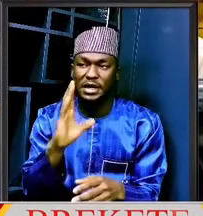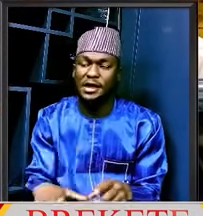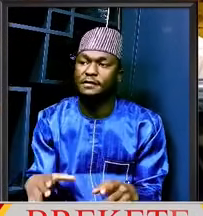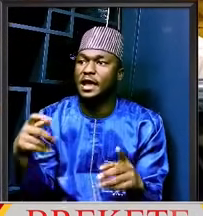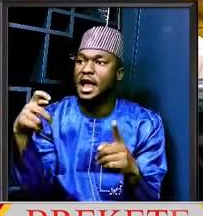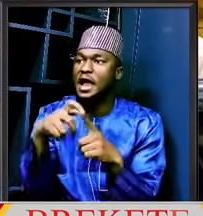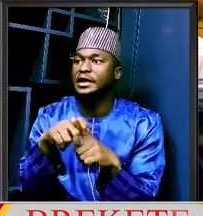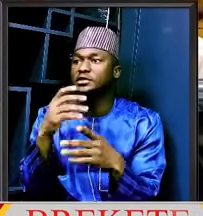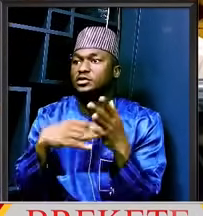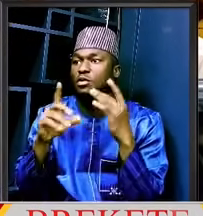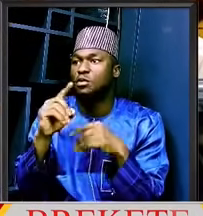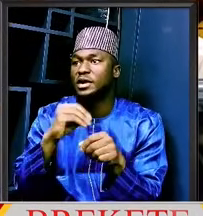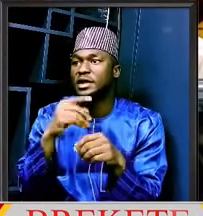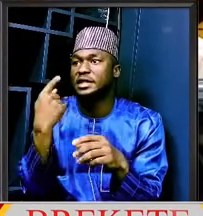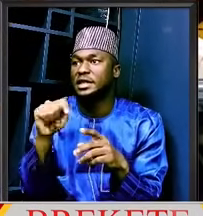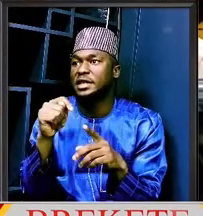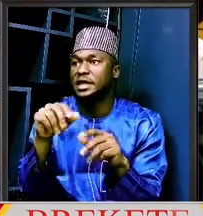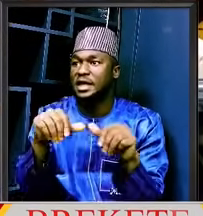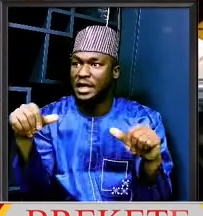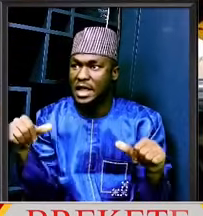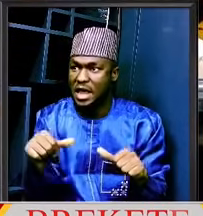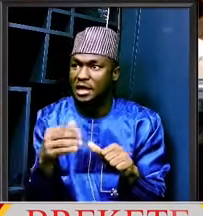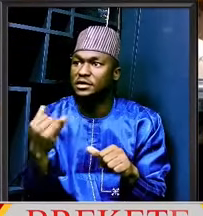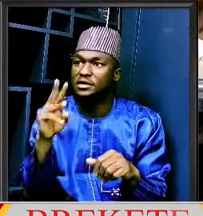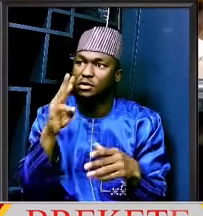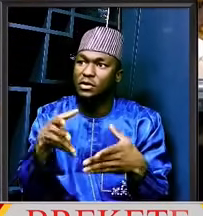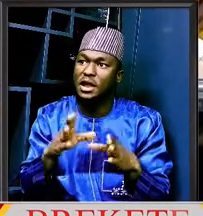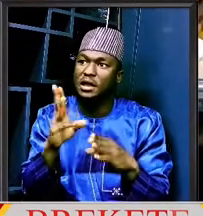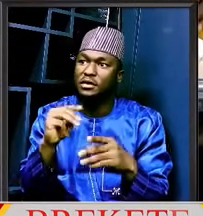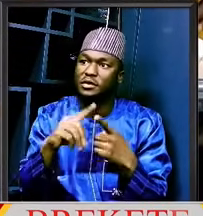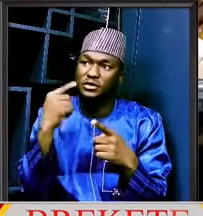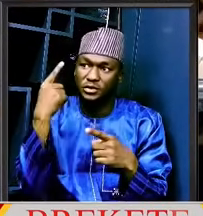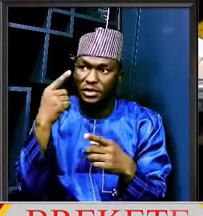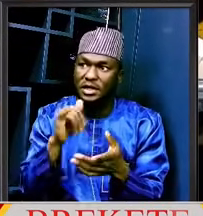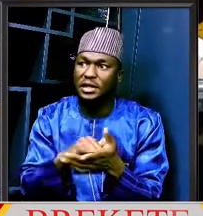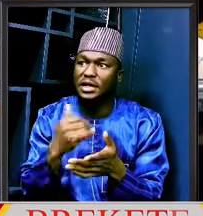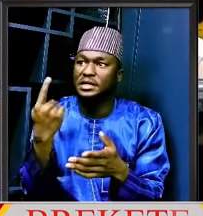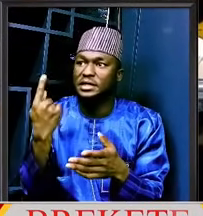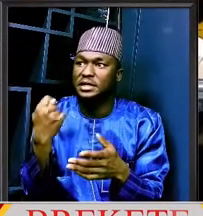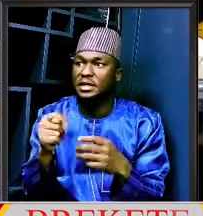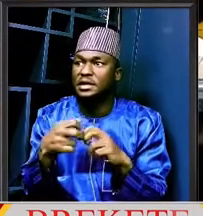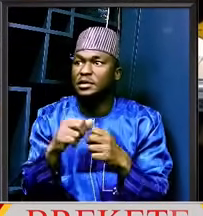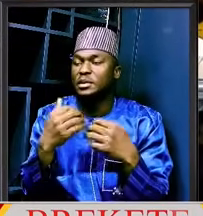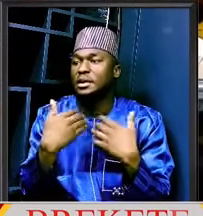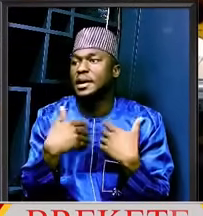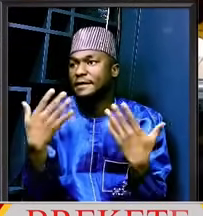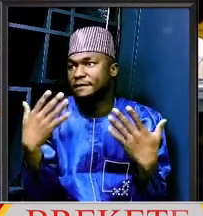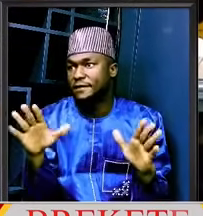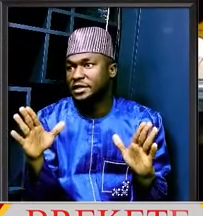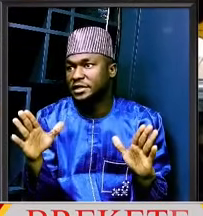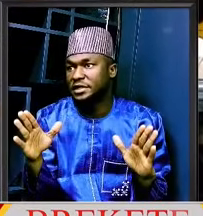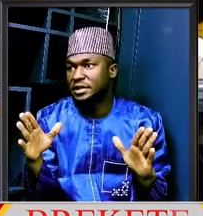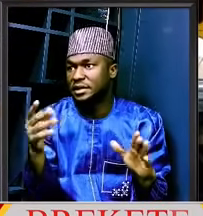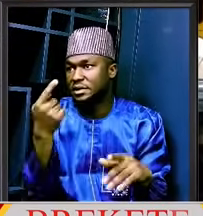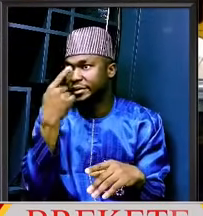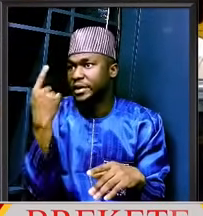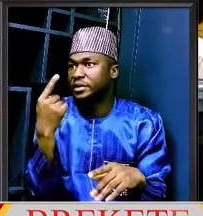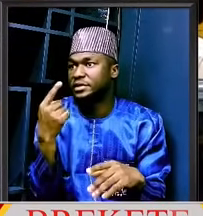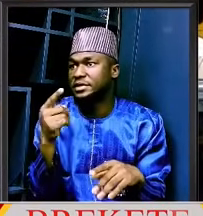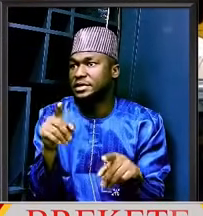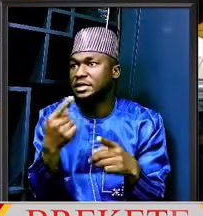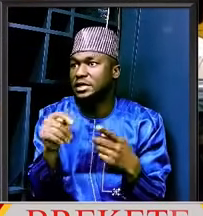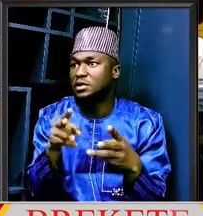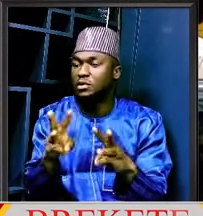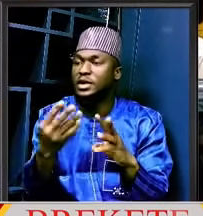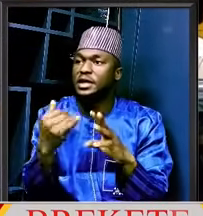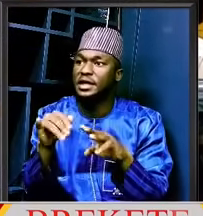area. So they left. They said they will allow those boys to think that the case has finished. Because as those boys have behaved